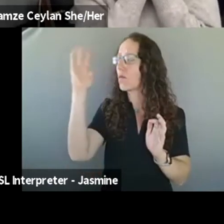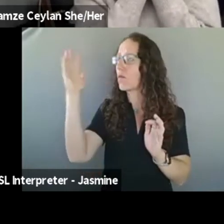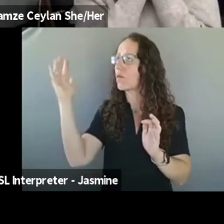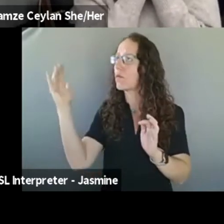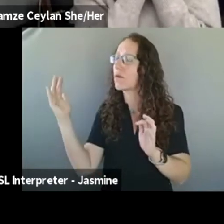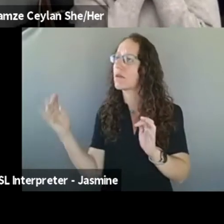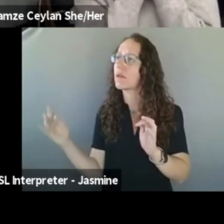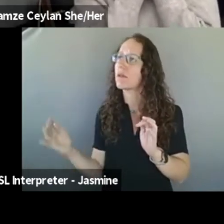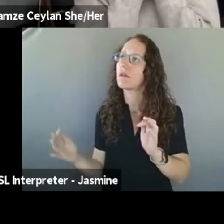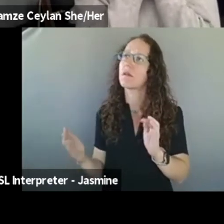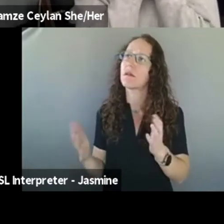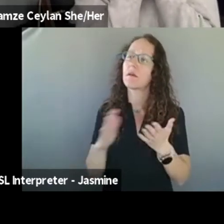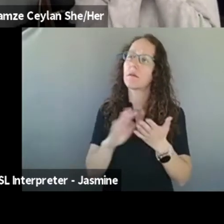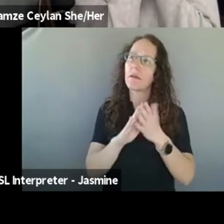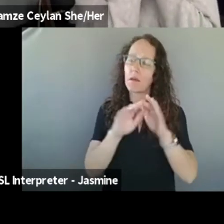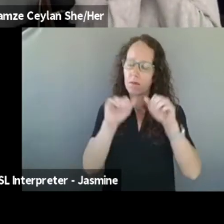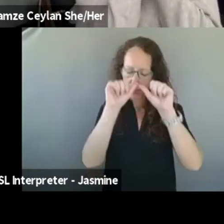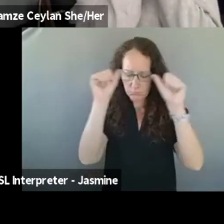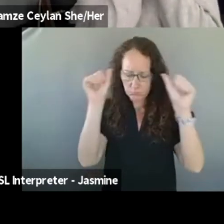that makes up this incredible